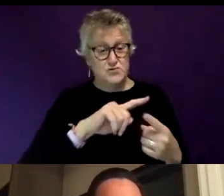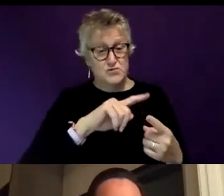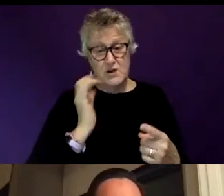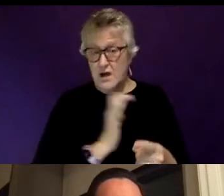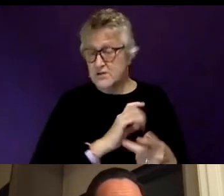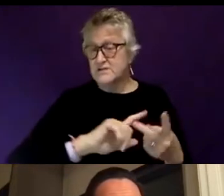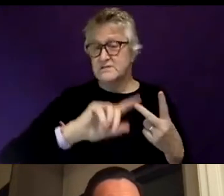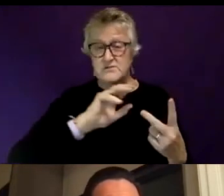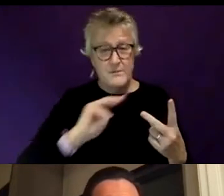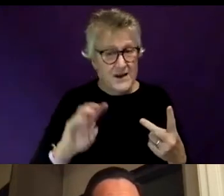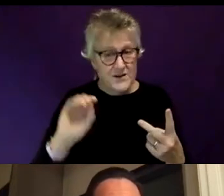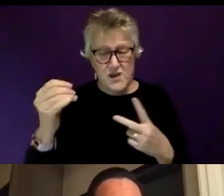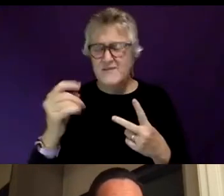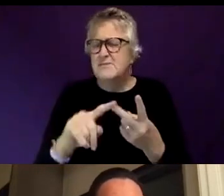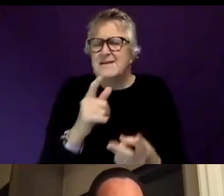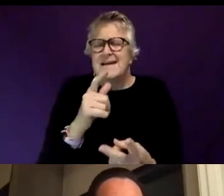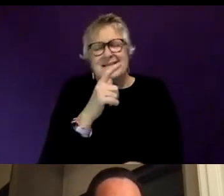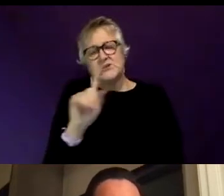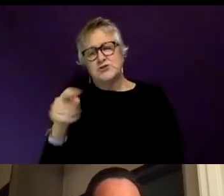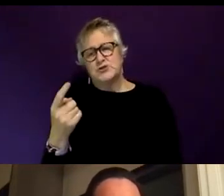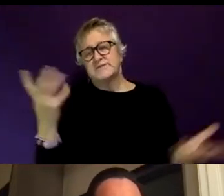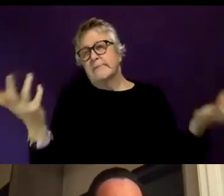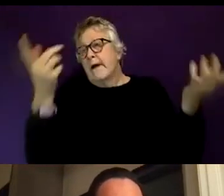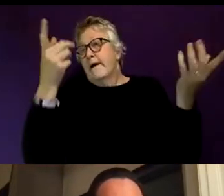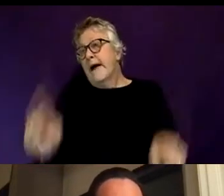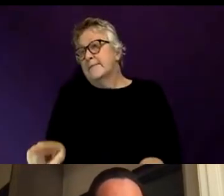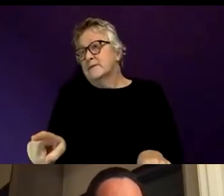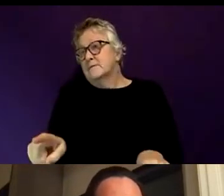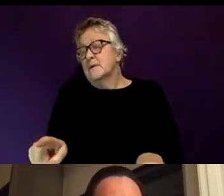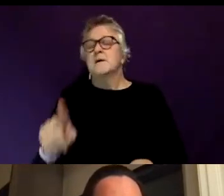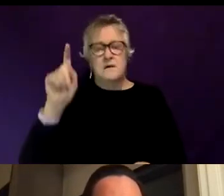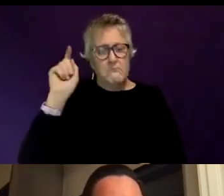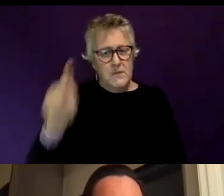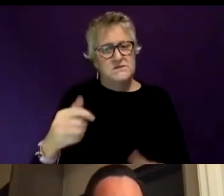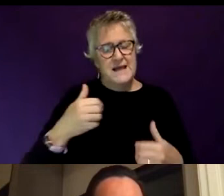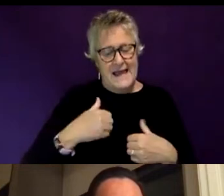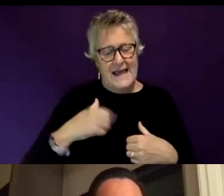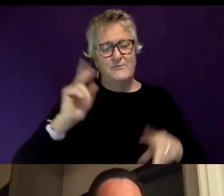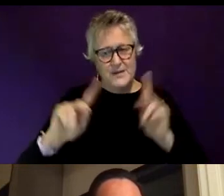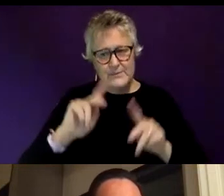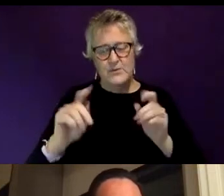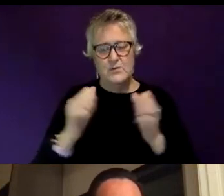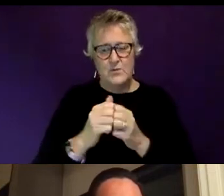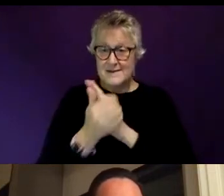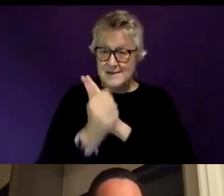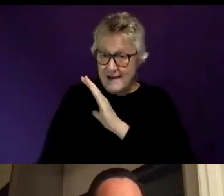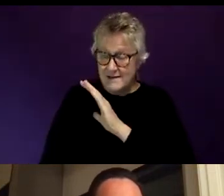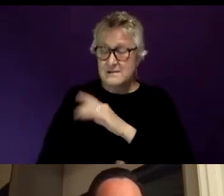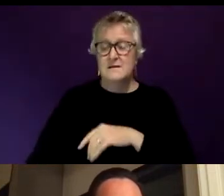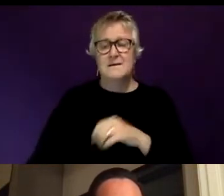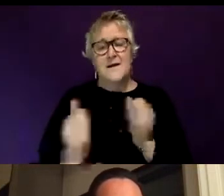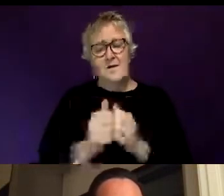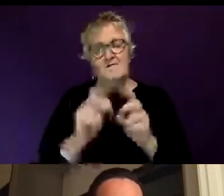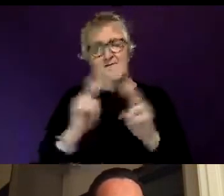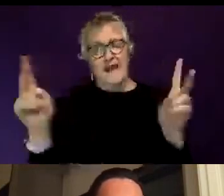places. But this doesn't just happen. You have to have people with talent and willingness, with very forgiving families. But it really does take a community